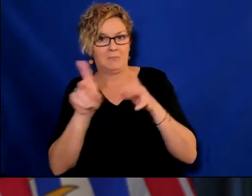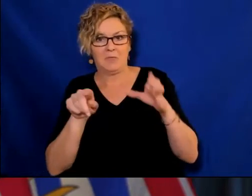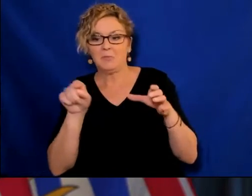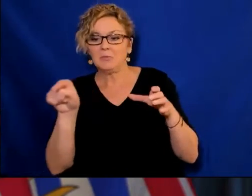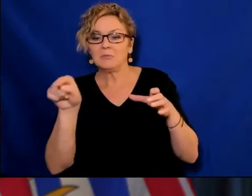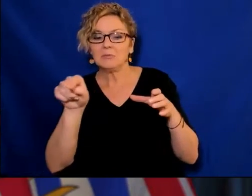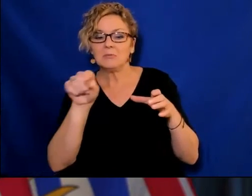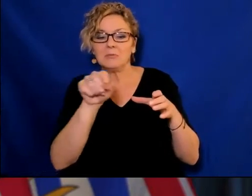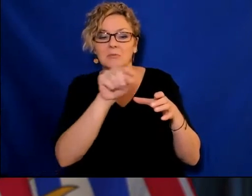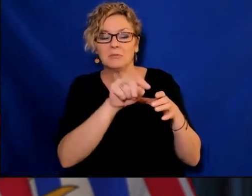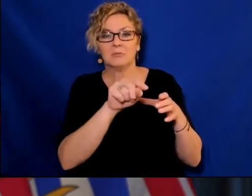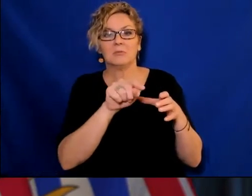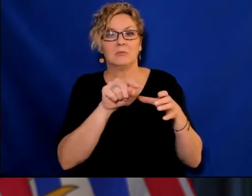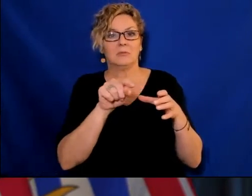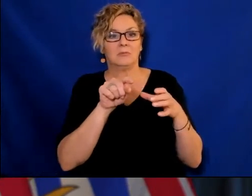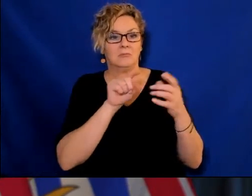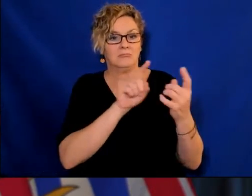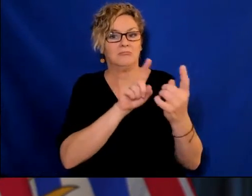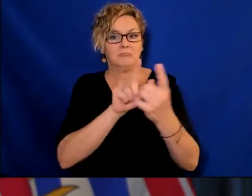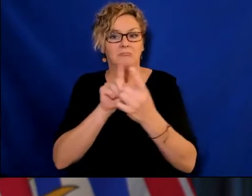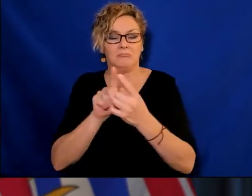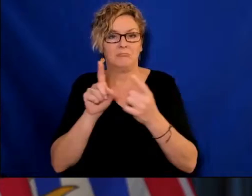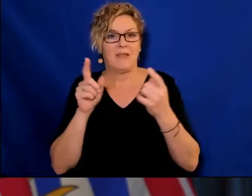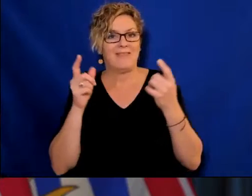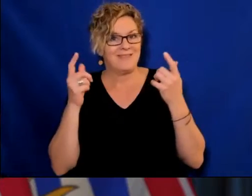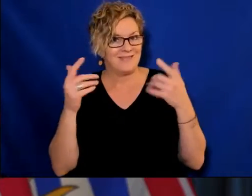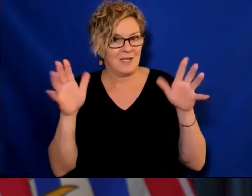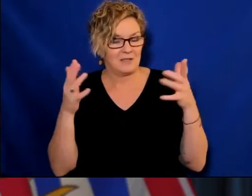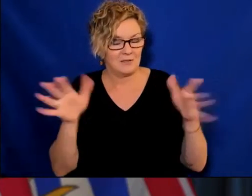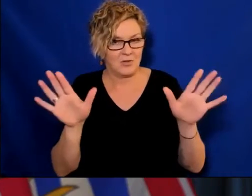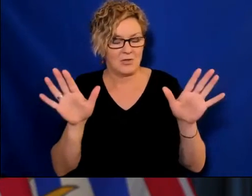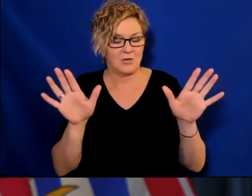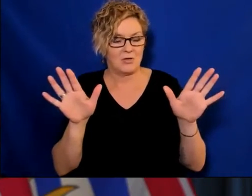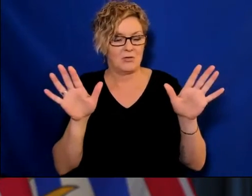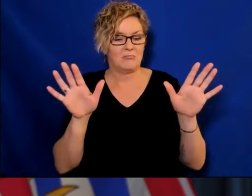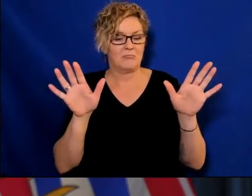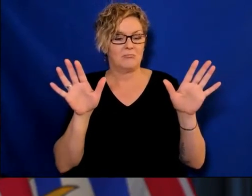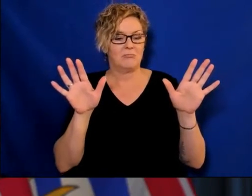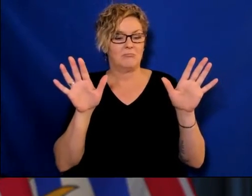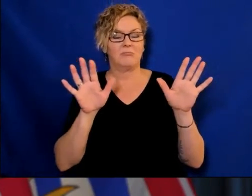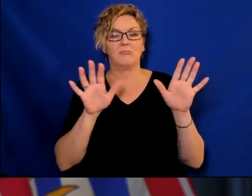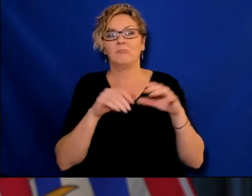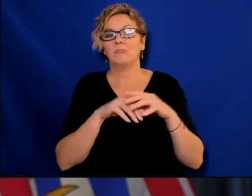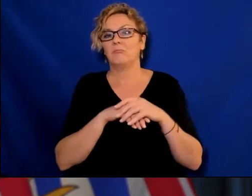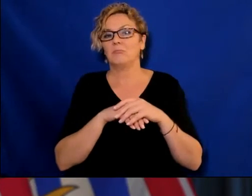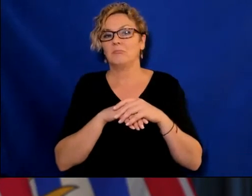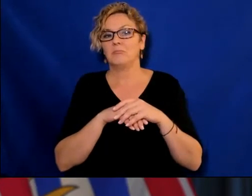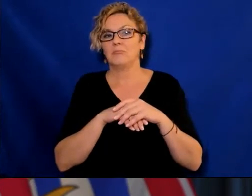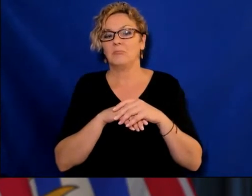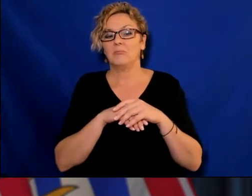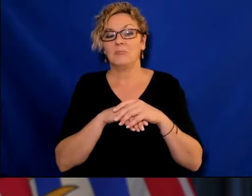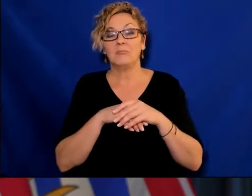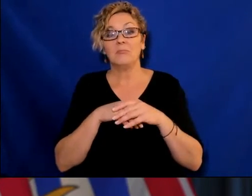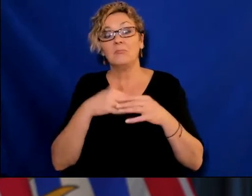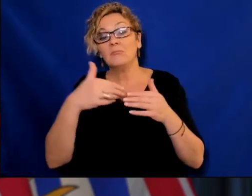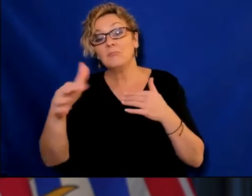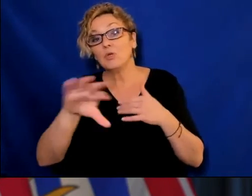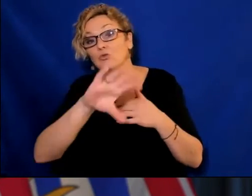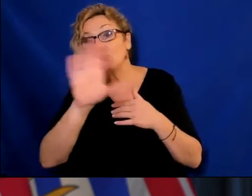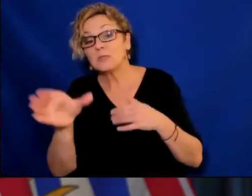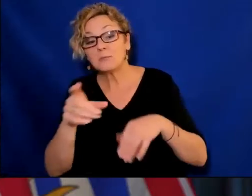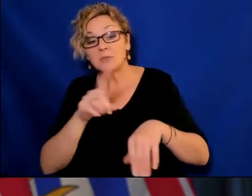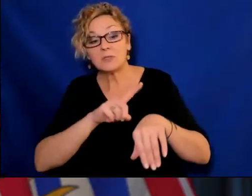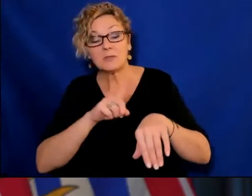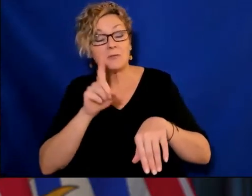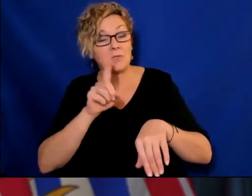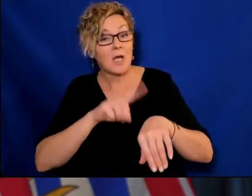break. Let us get the numbers down. And it's most important in those areas where we're seeing a lot of community transmission, but this